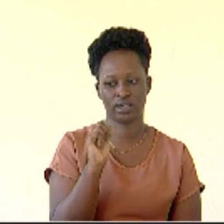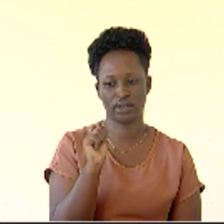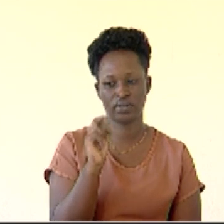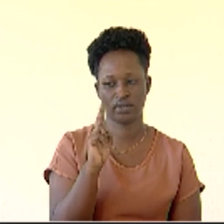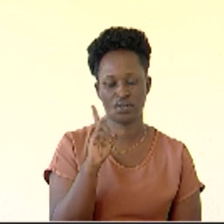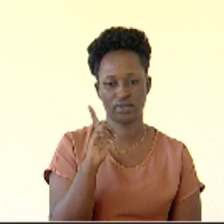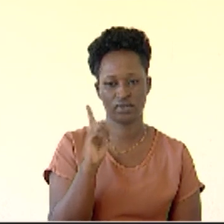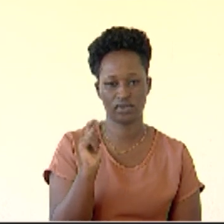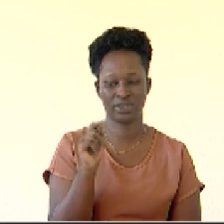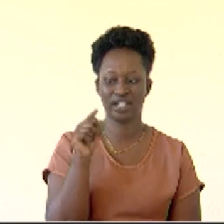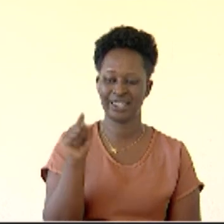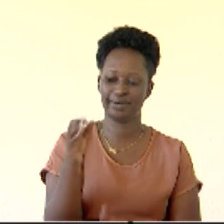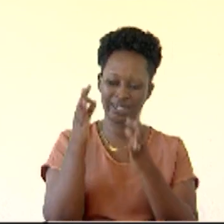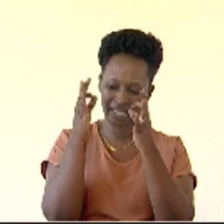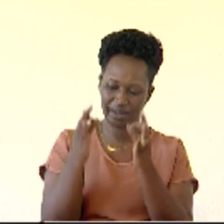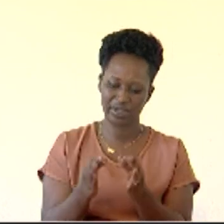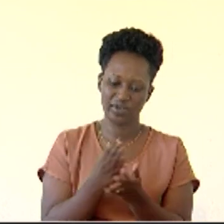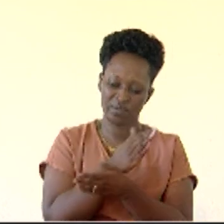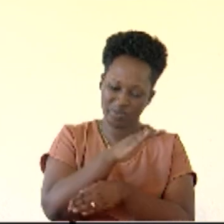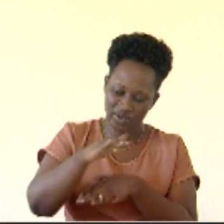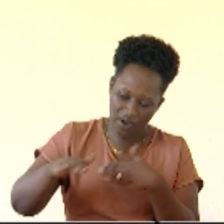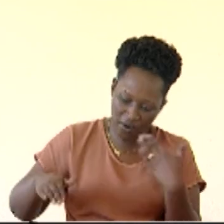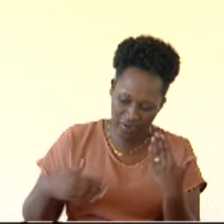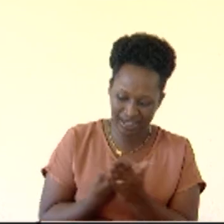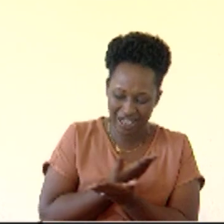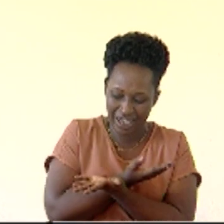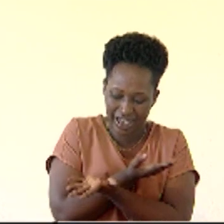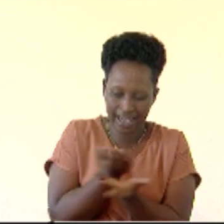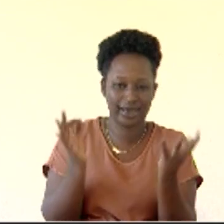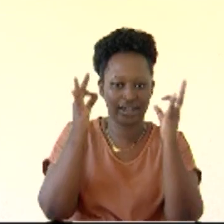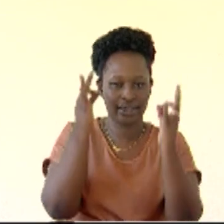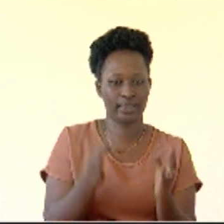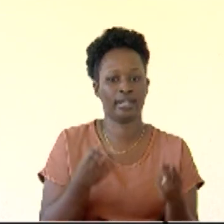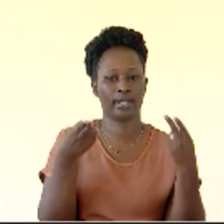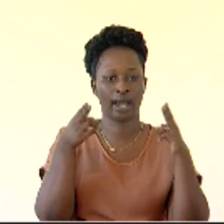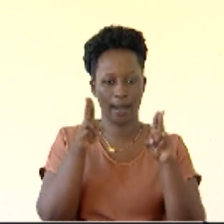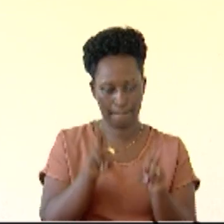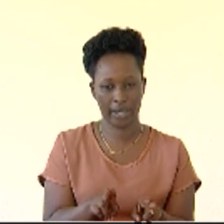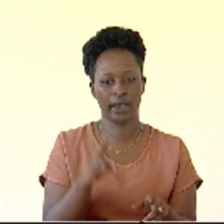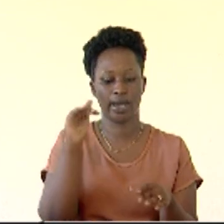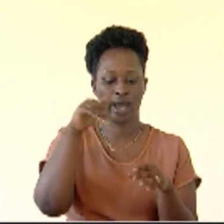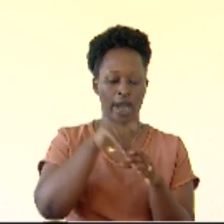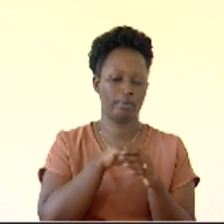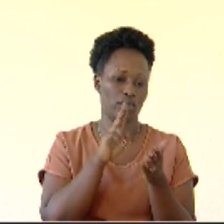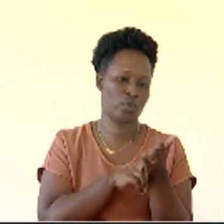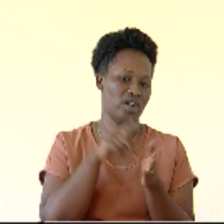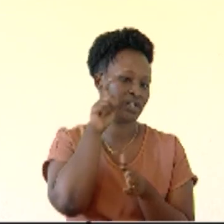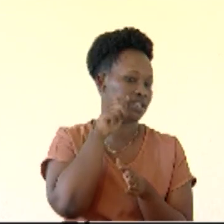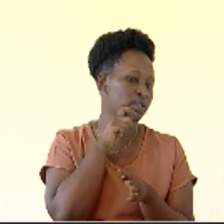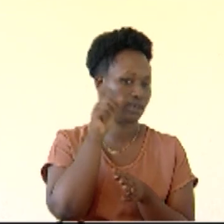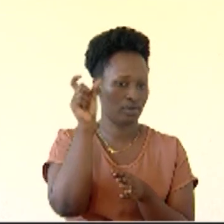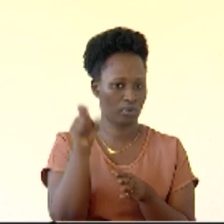happens without consent. So sexual assault includes rape, attempt rape, what you